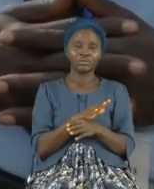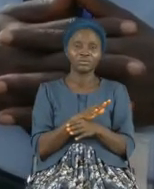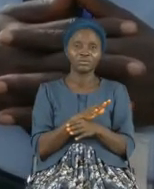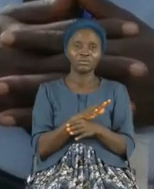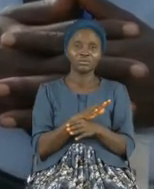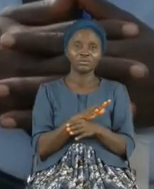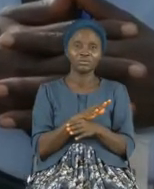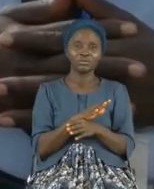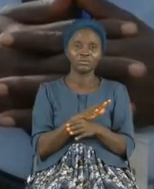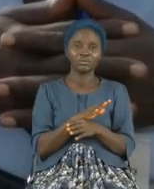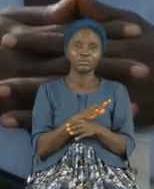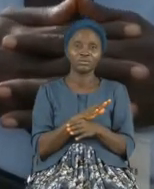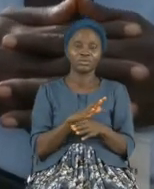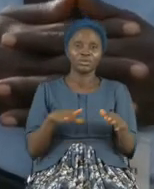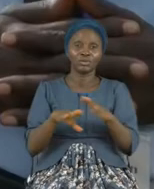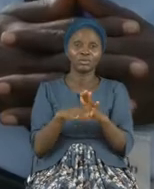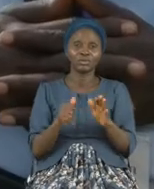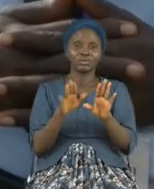Under any threat.